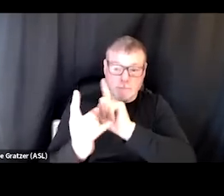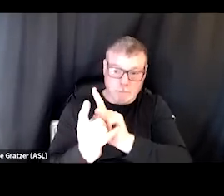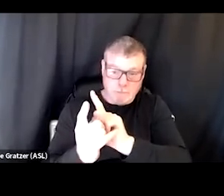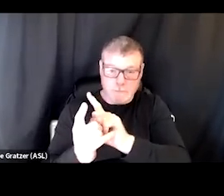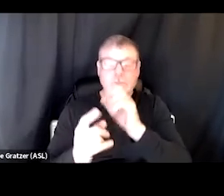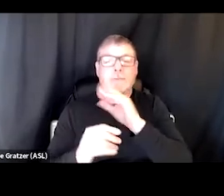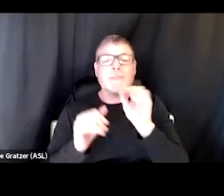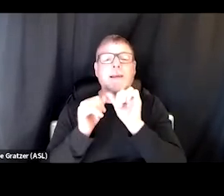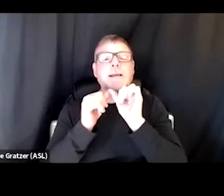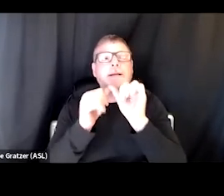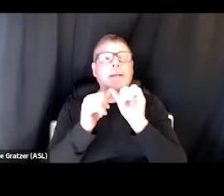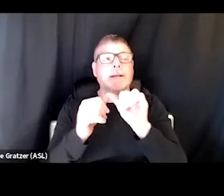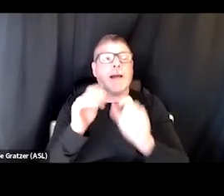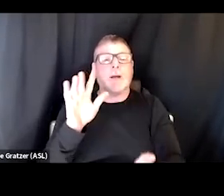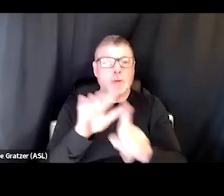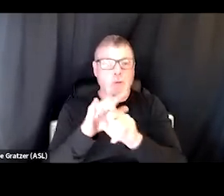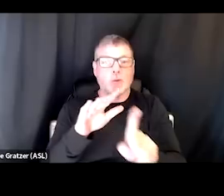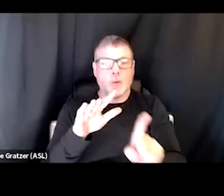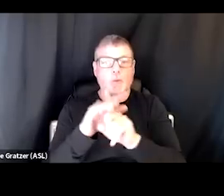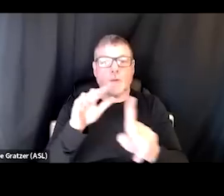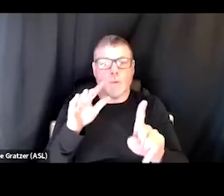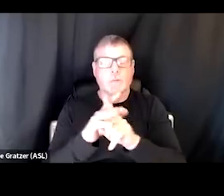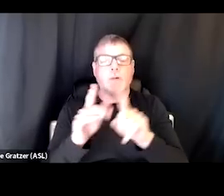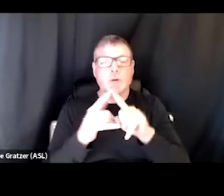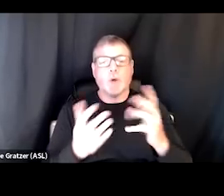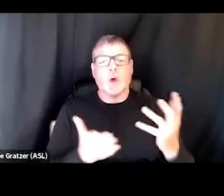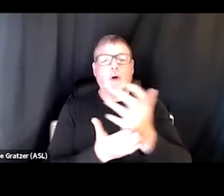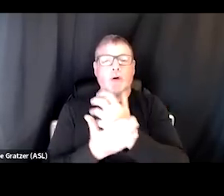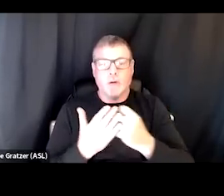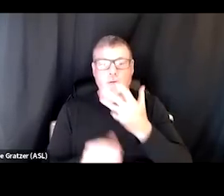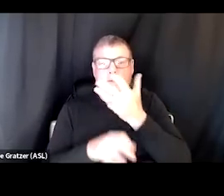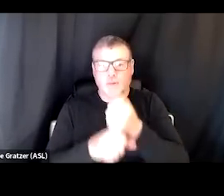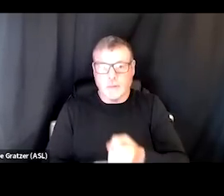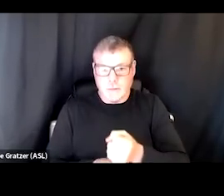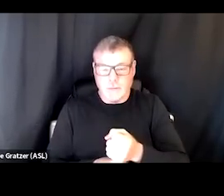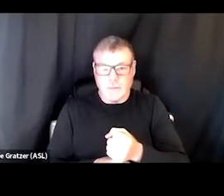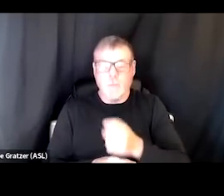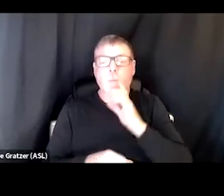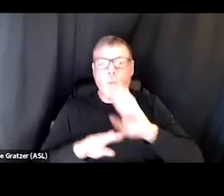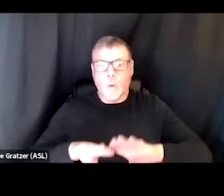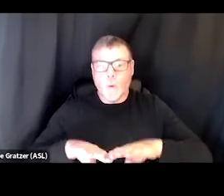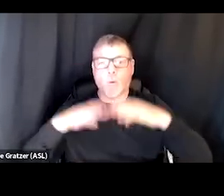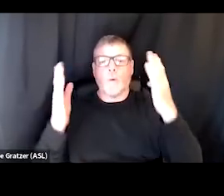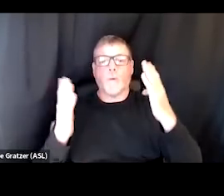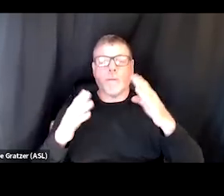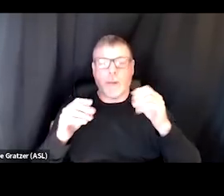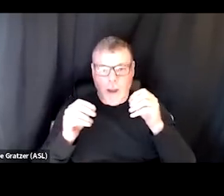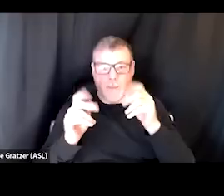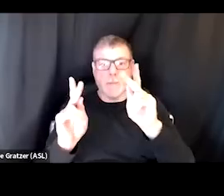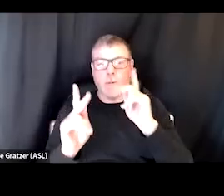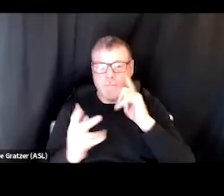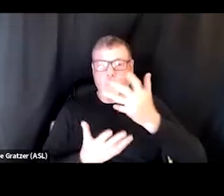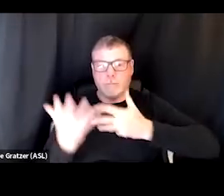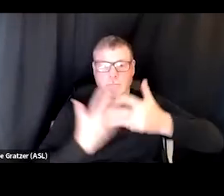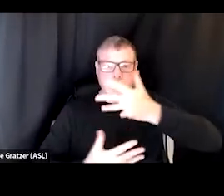be consistent and show up to earn that trust, which will open the doors for opportunities for